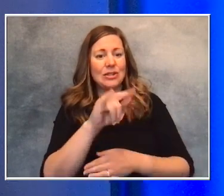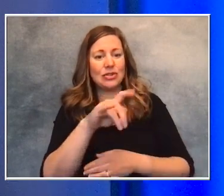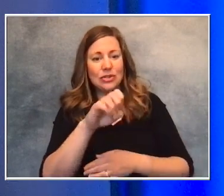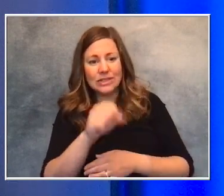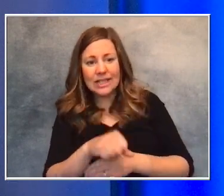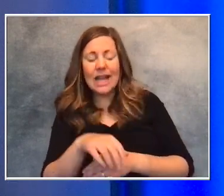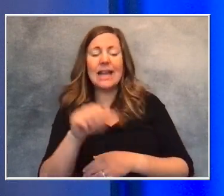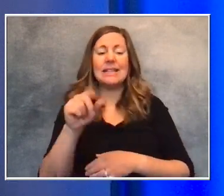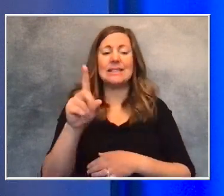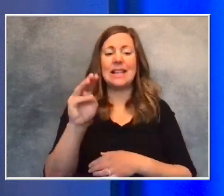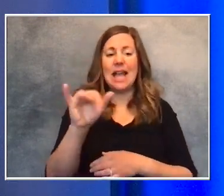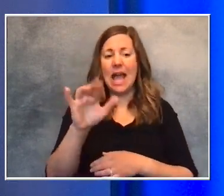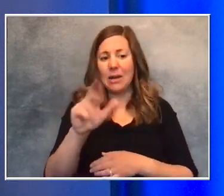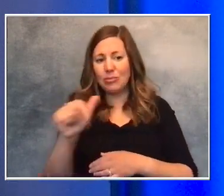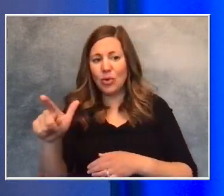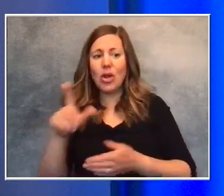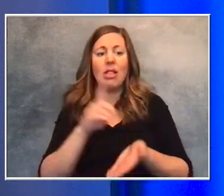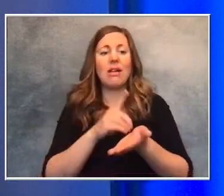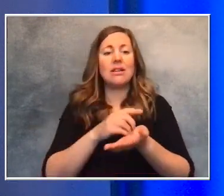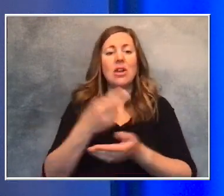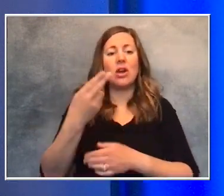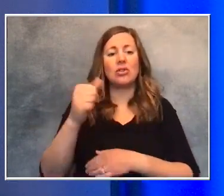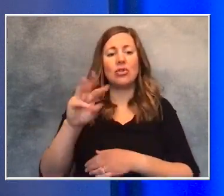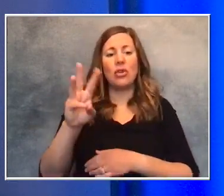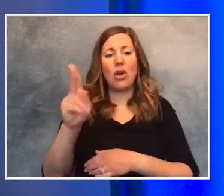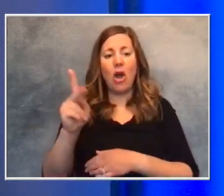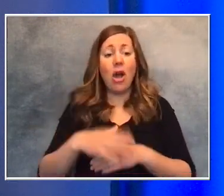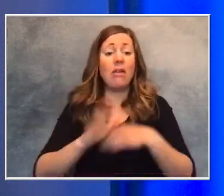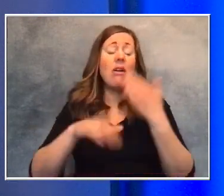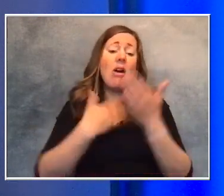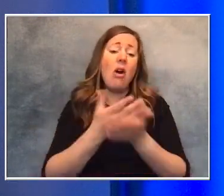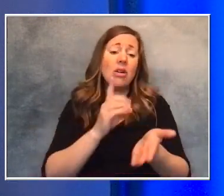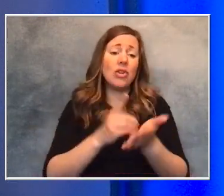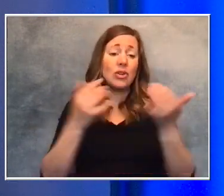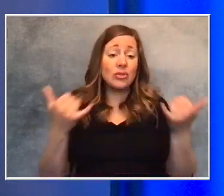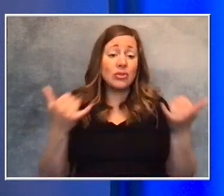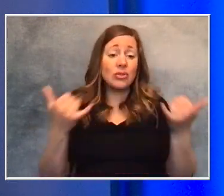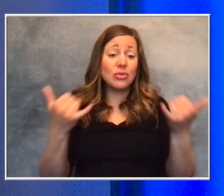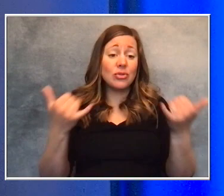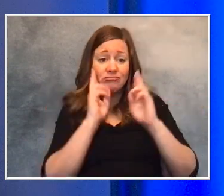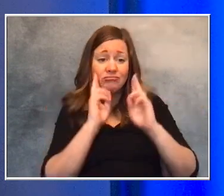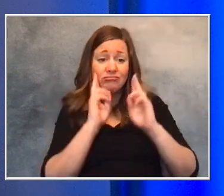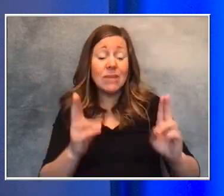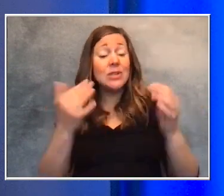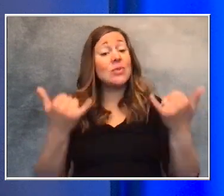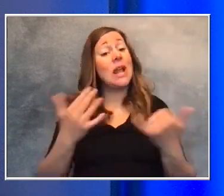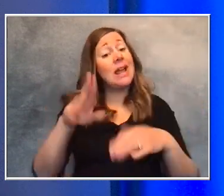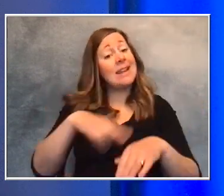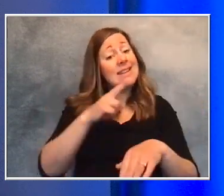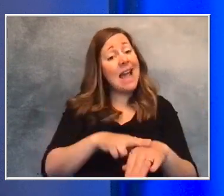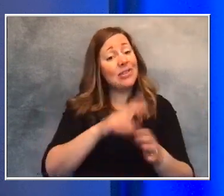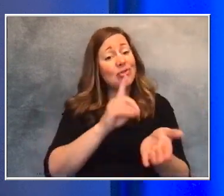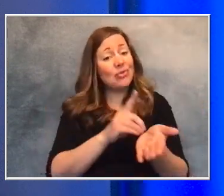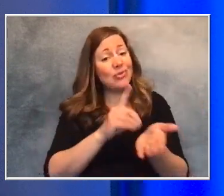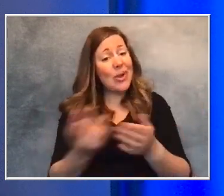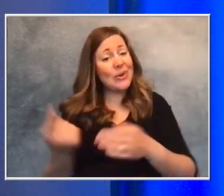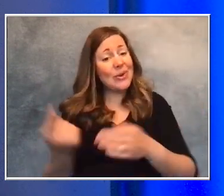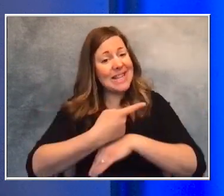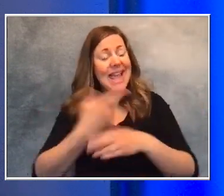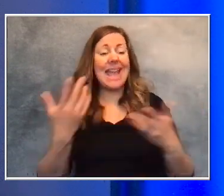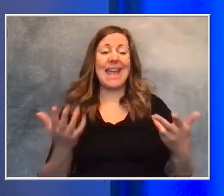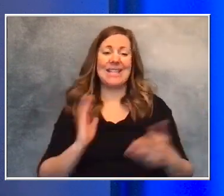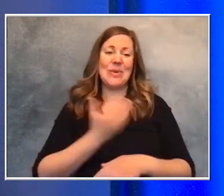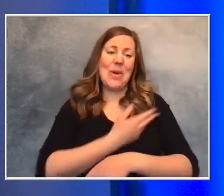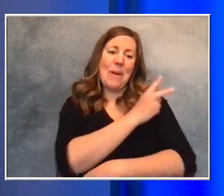Admiral, and all physicians today who keep us healthy. Today is National Doctors Day, so some of our grateful patients wanted to